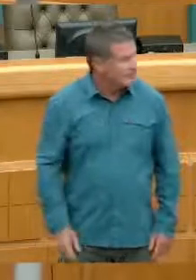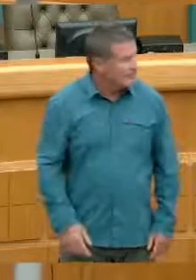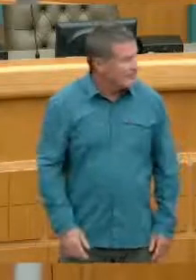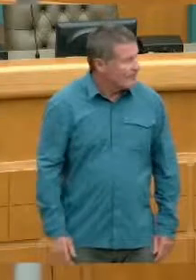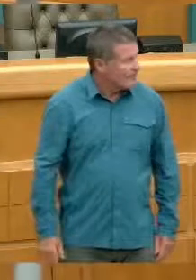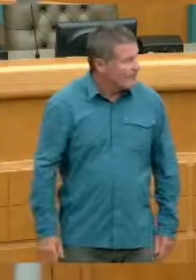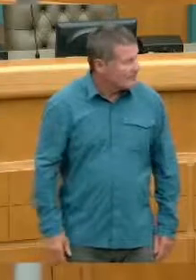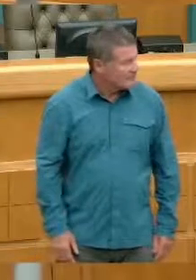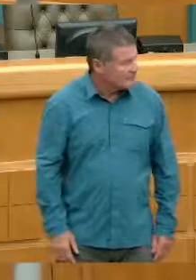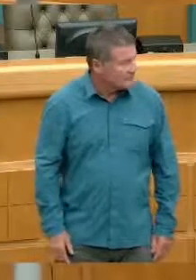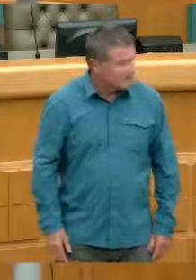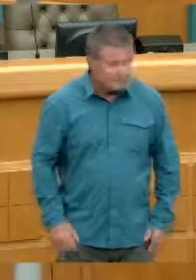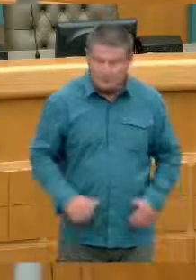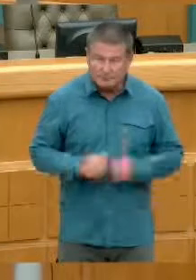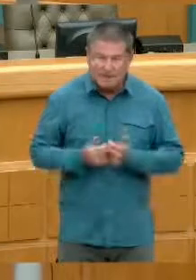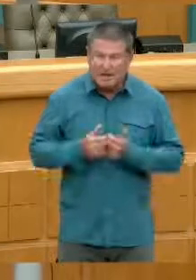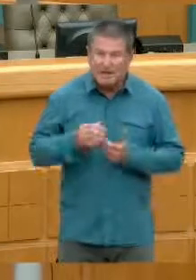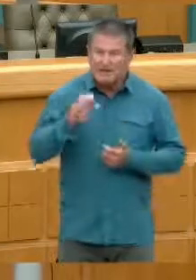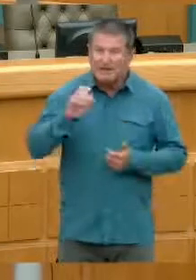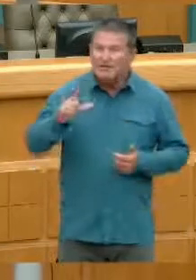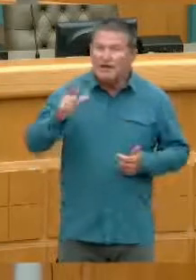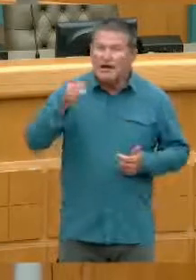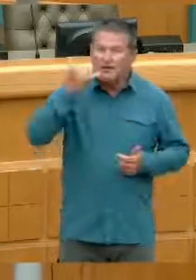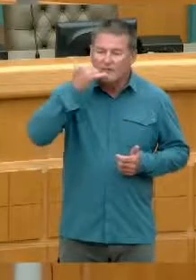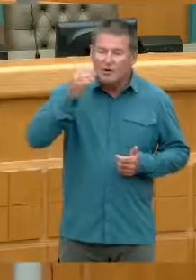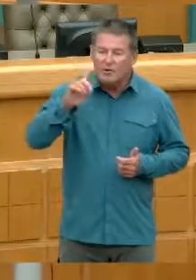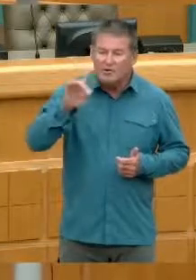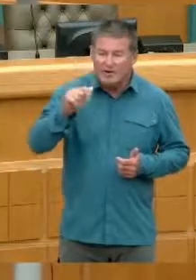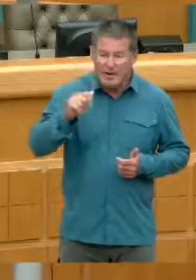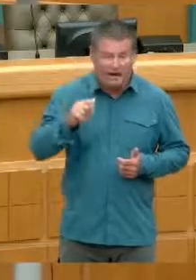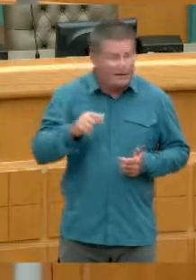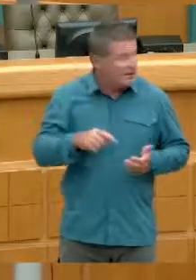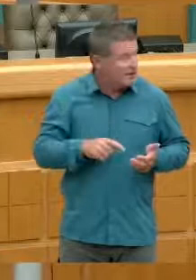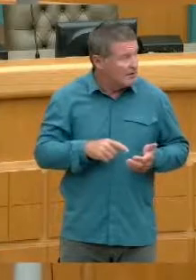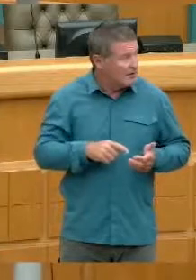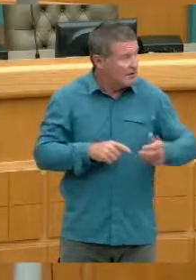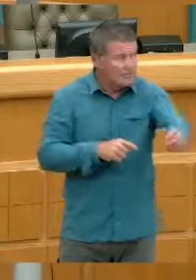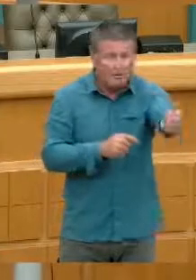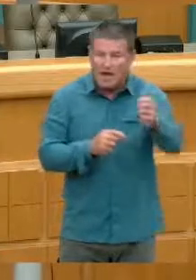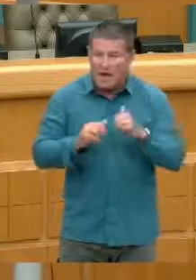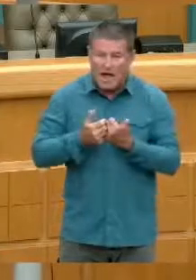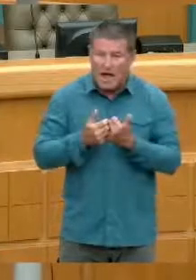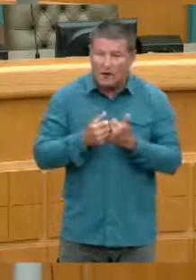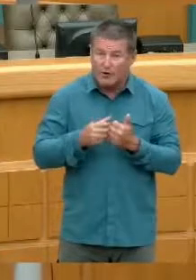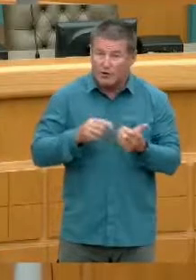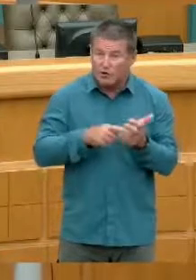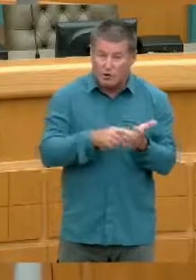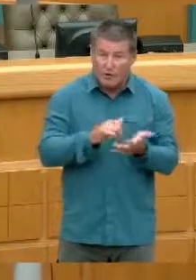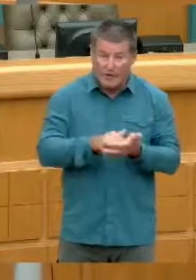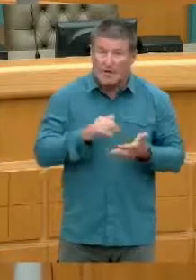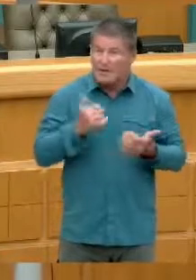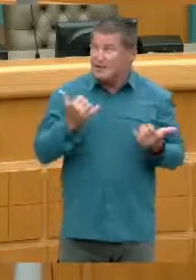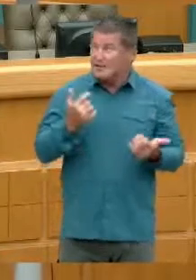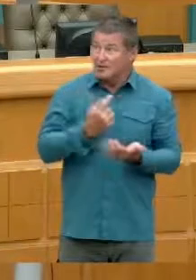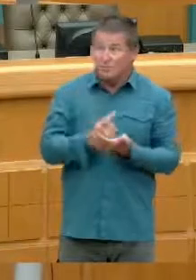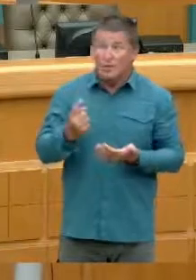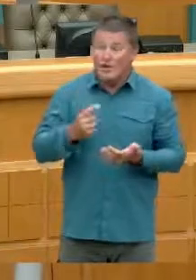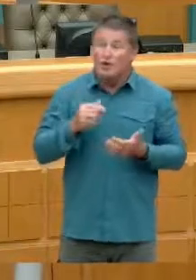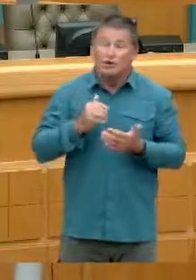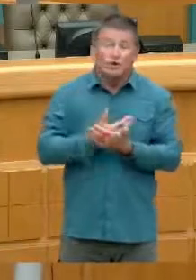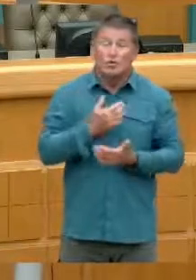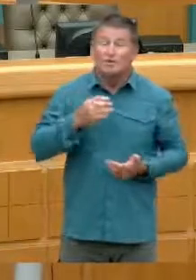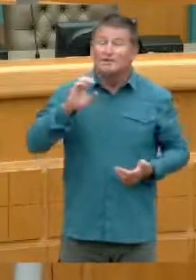So how does the cell phone data reflect upon these types of data? This week we have some new cell phone metrics for you. The first